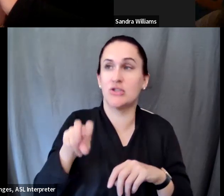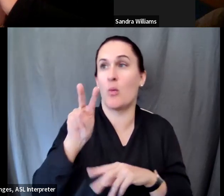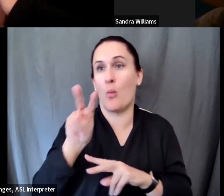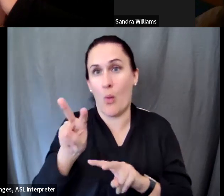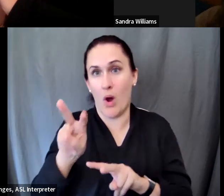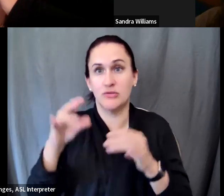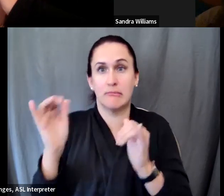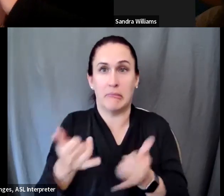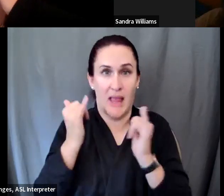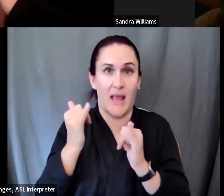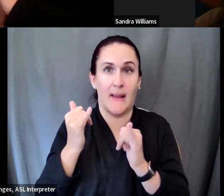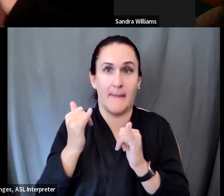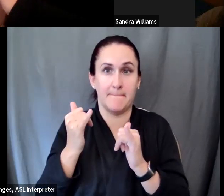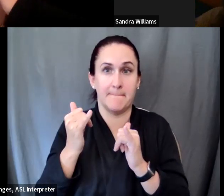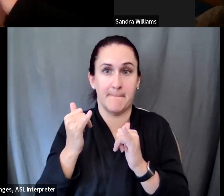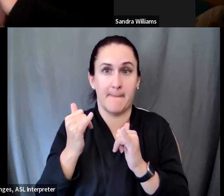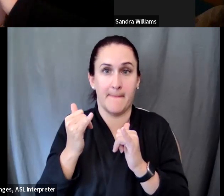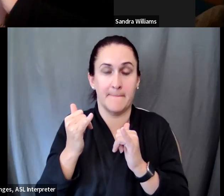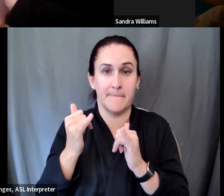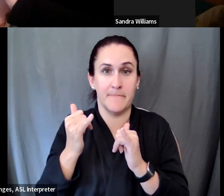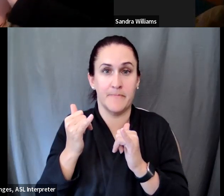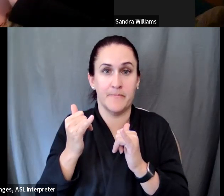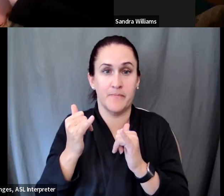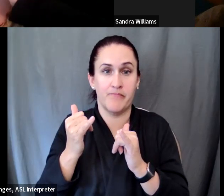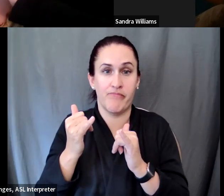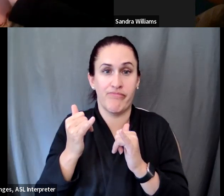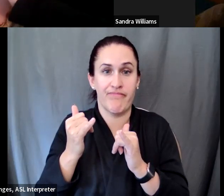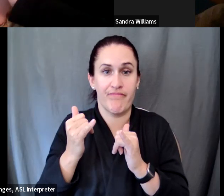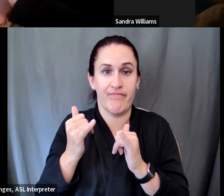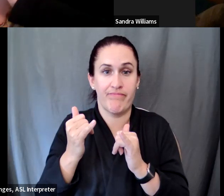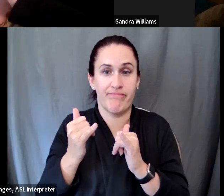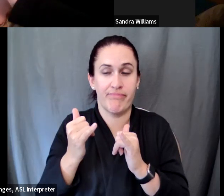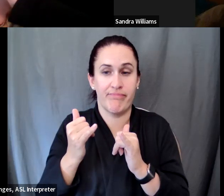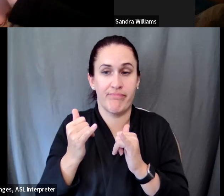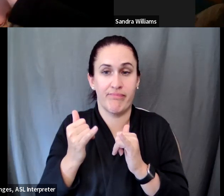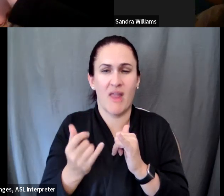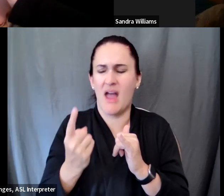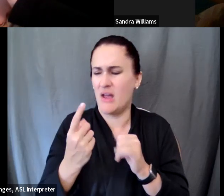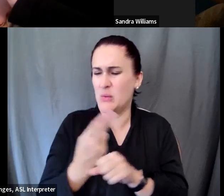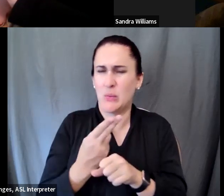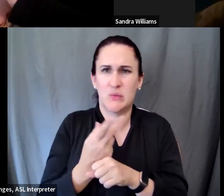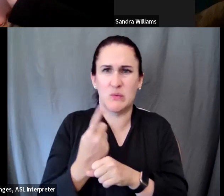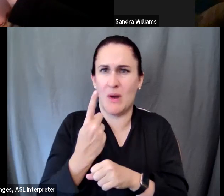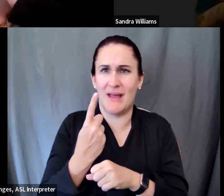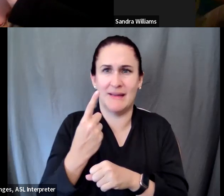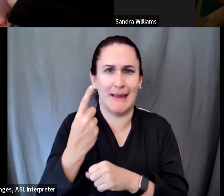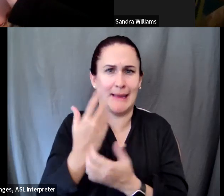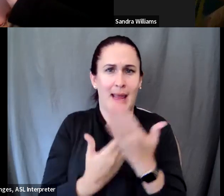play. I used one of those hand holder things, but sometimes when you use